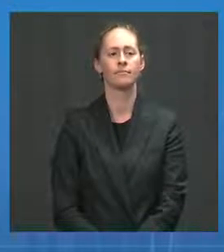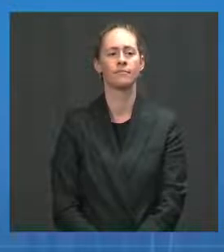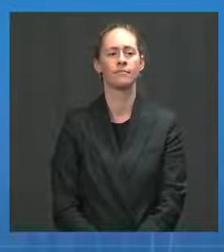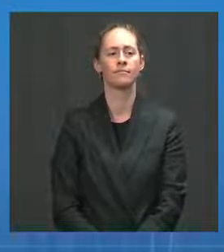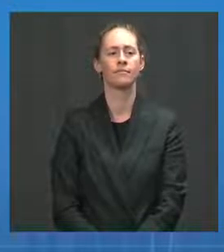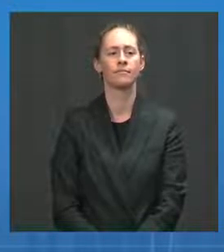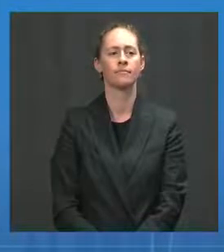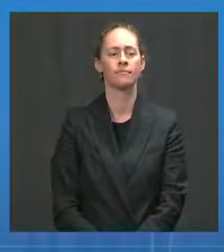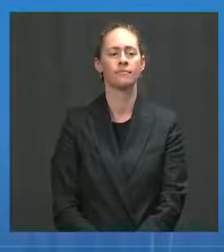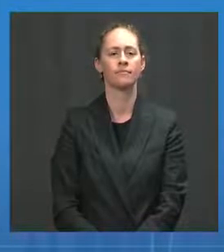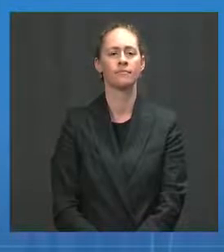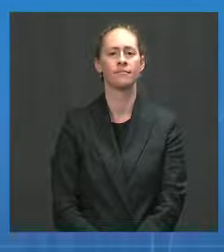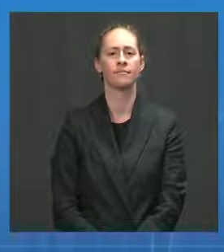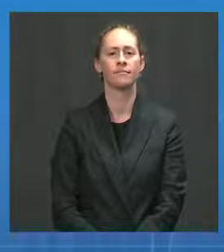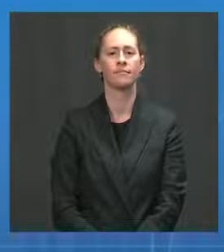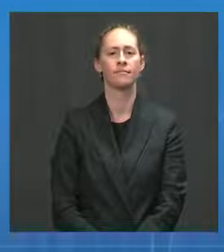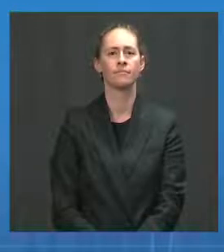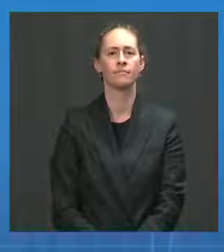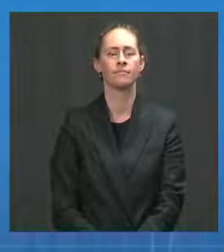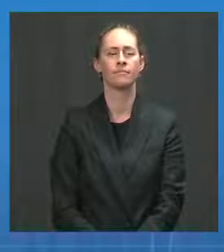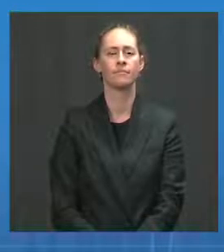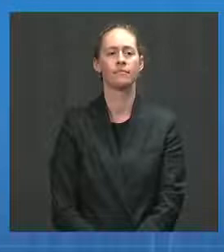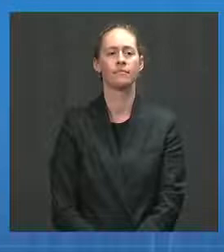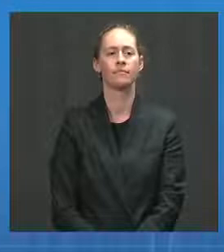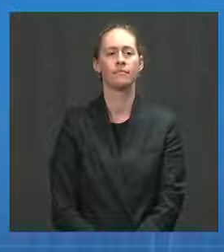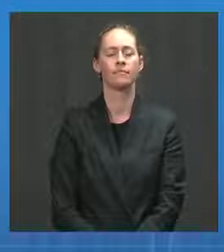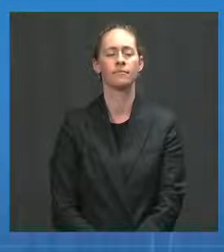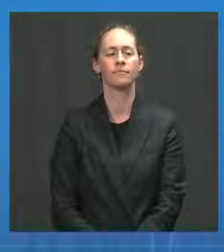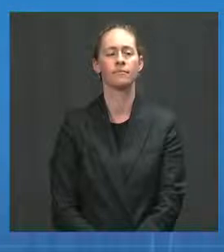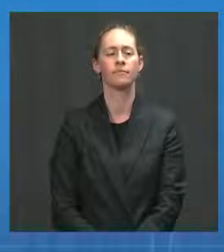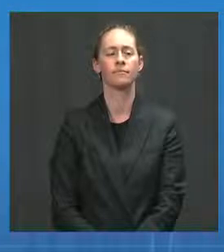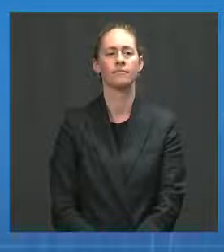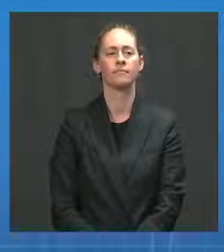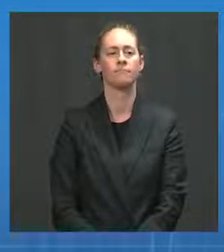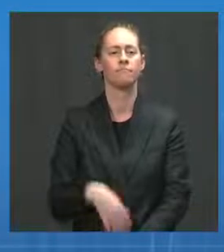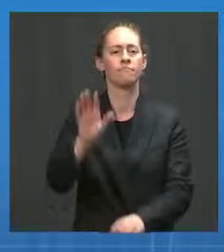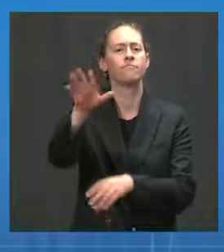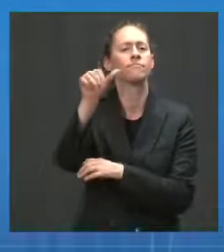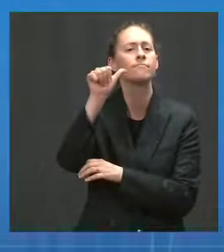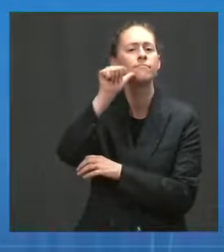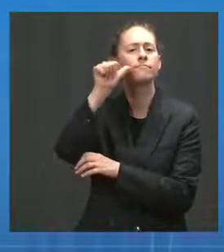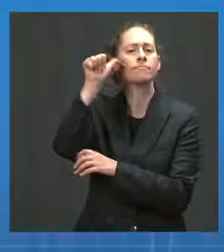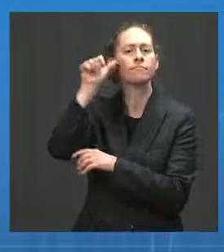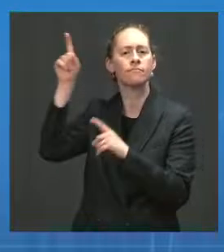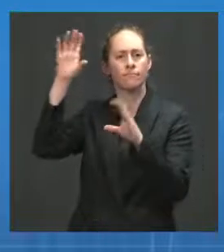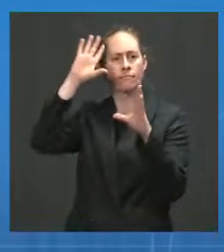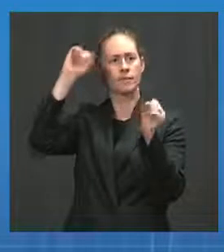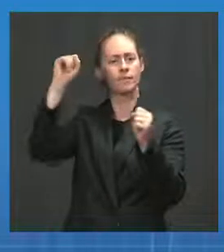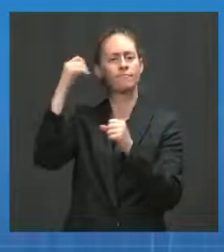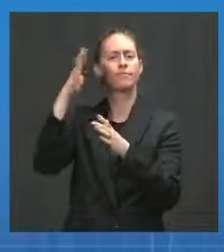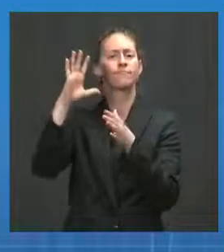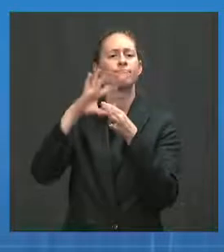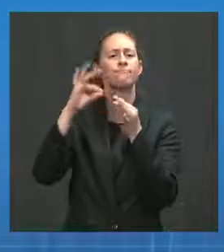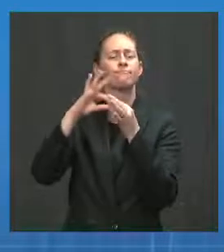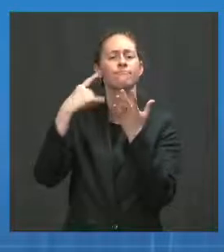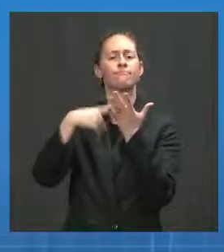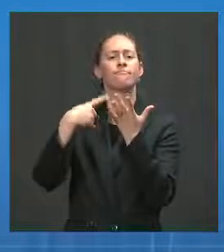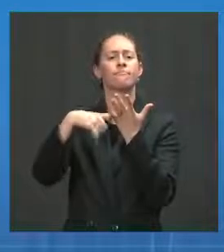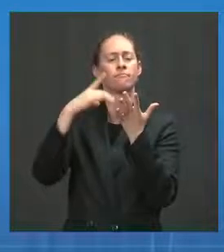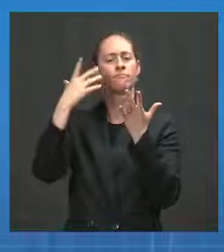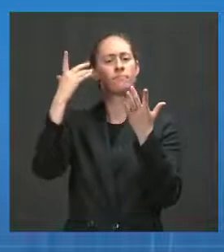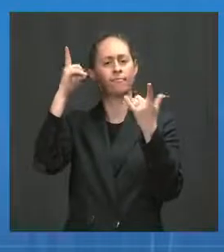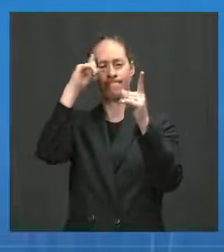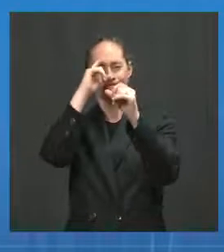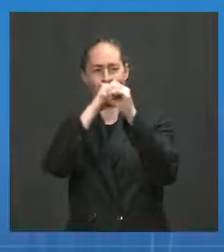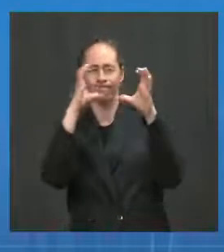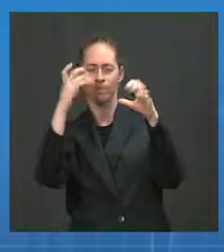Excuse me. Thank you all for doing this. The president yesterday said that he was hoping for a timeline, to set a timeline for lifting some